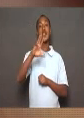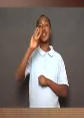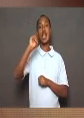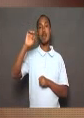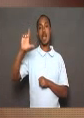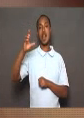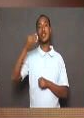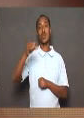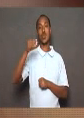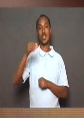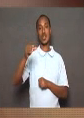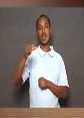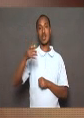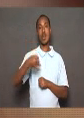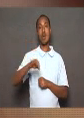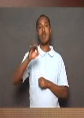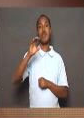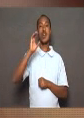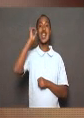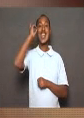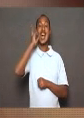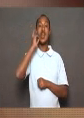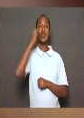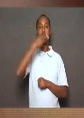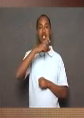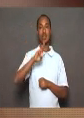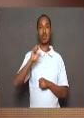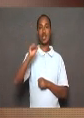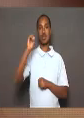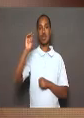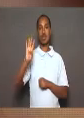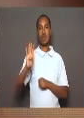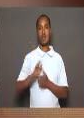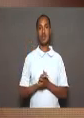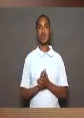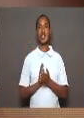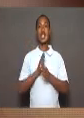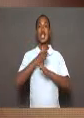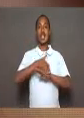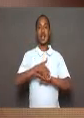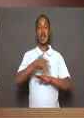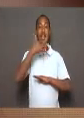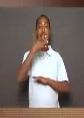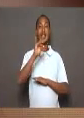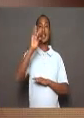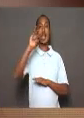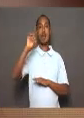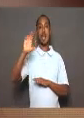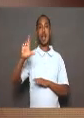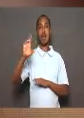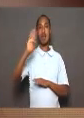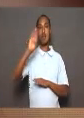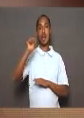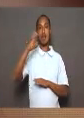50 milliliter solution of dilute sulfuric acid. Then 80 milliliters of